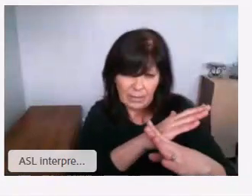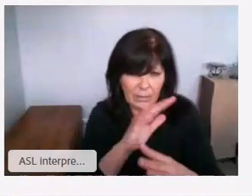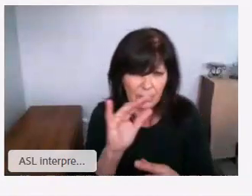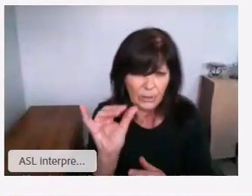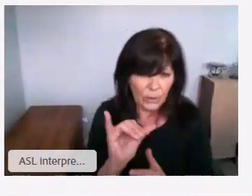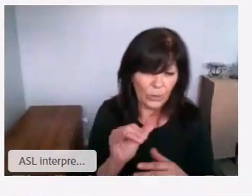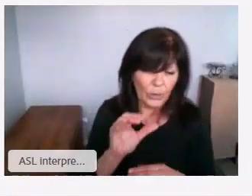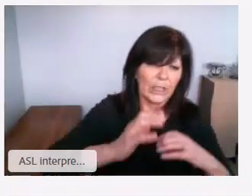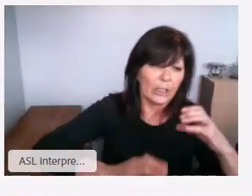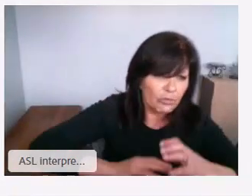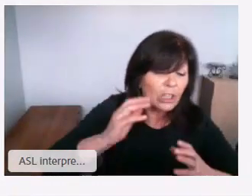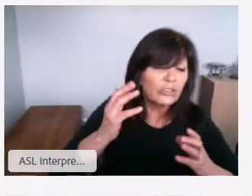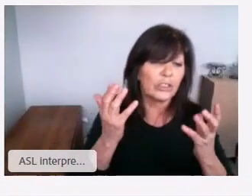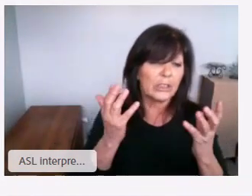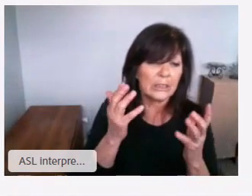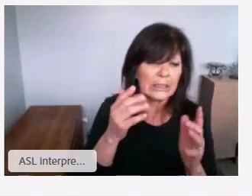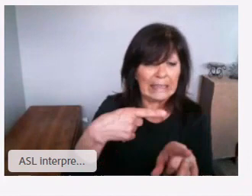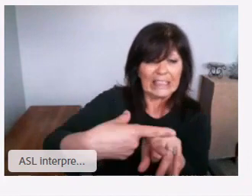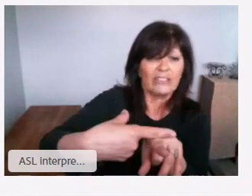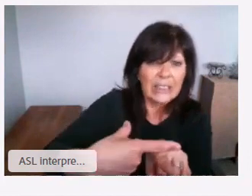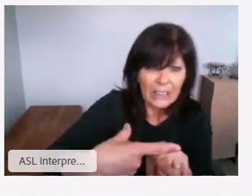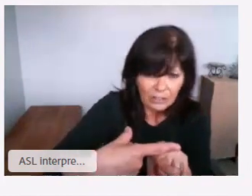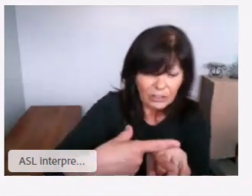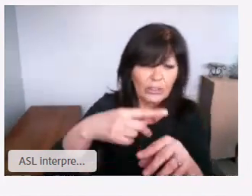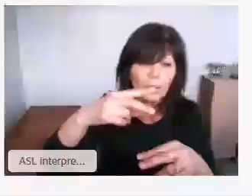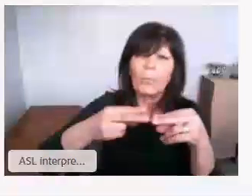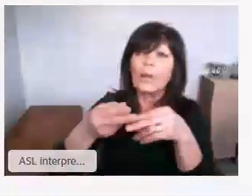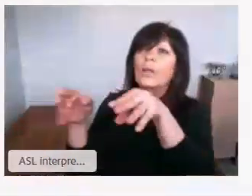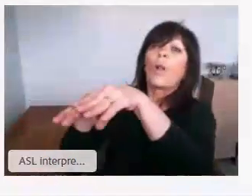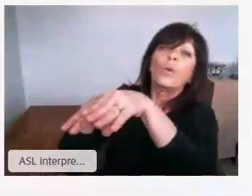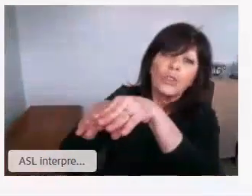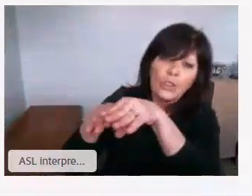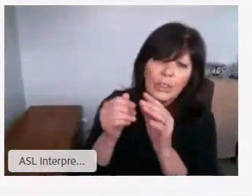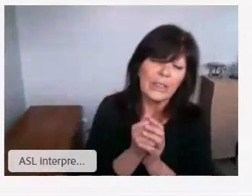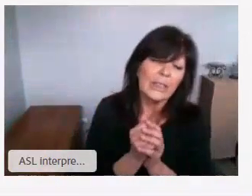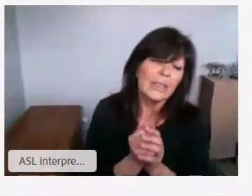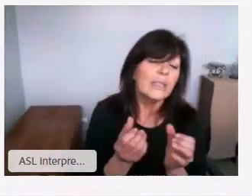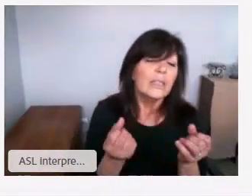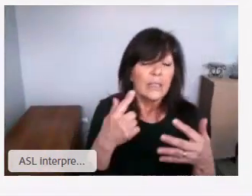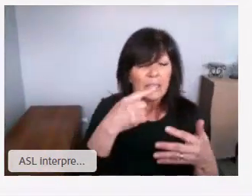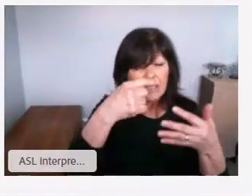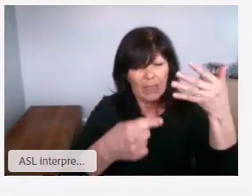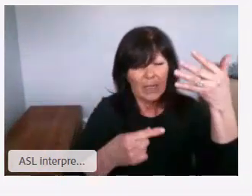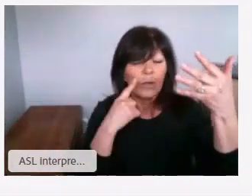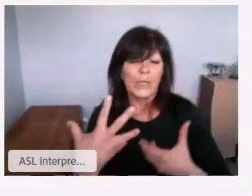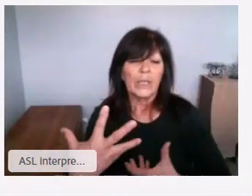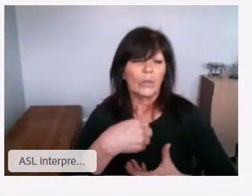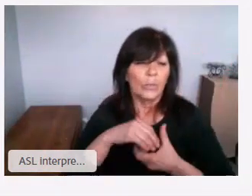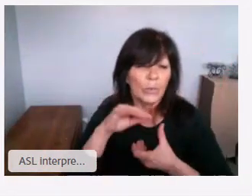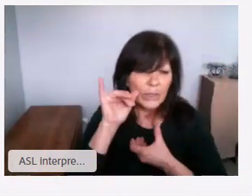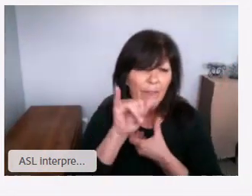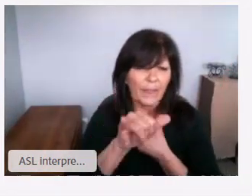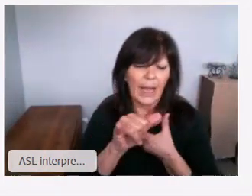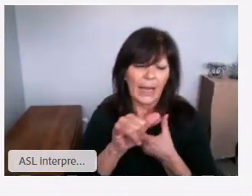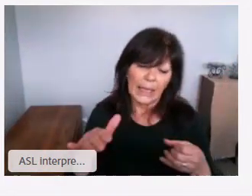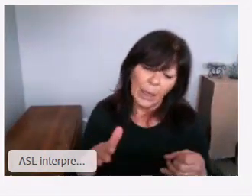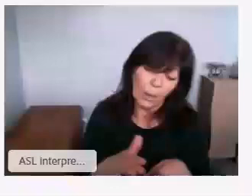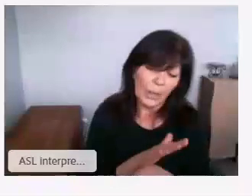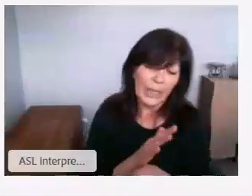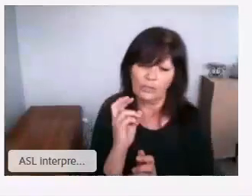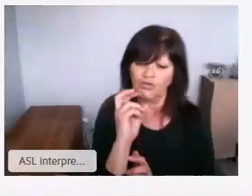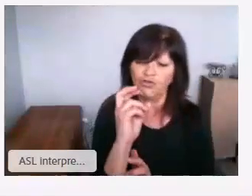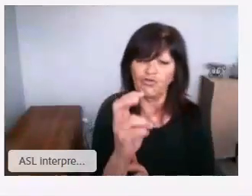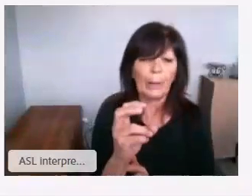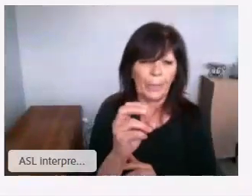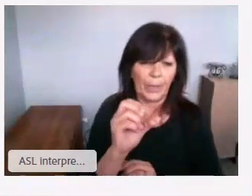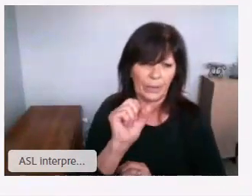construction near an intersection, or a building closure. Those will all be incorporated into that complete trip platform. The